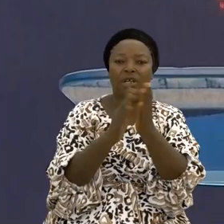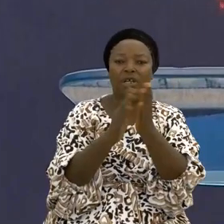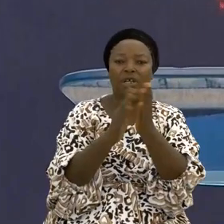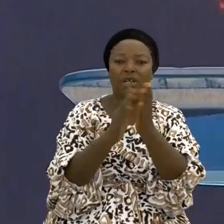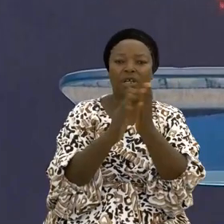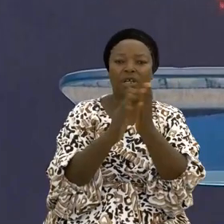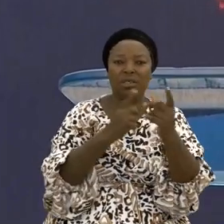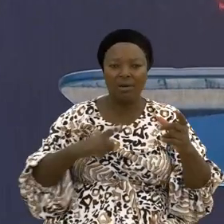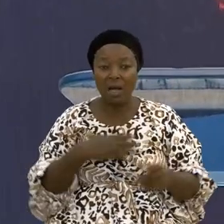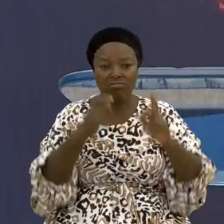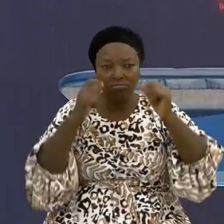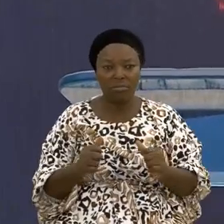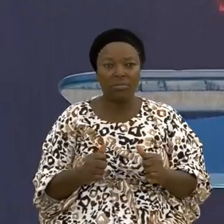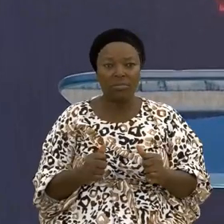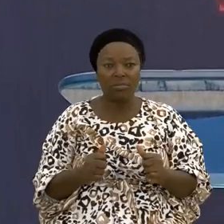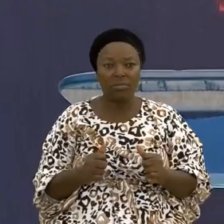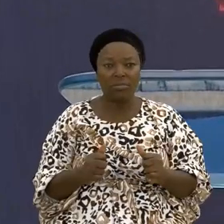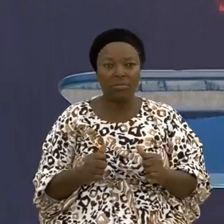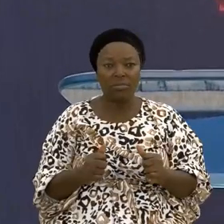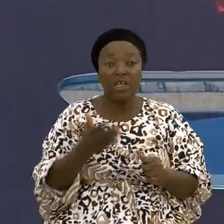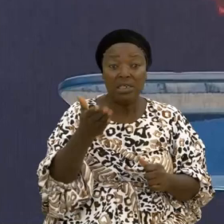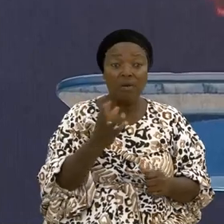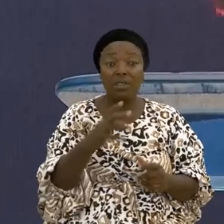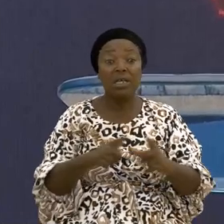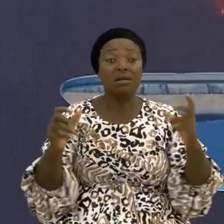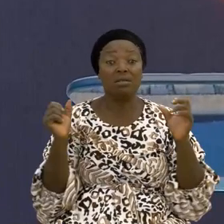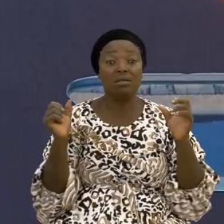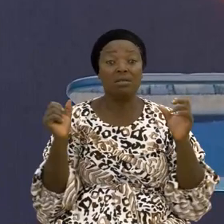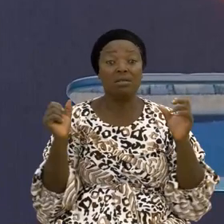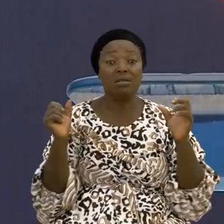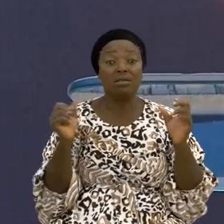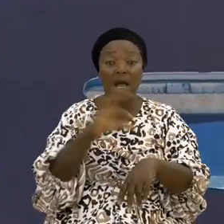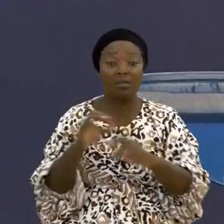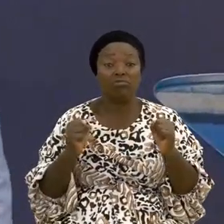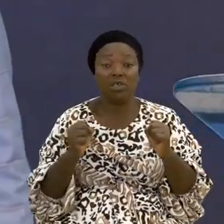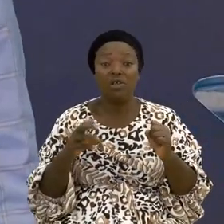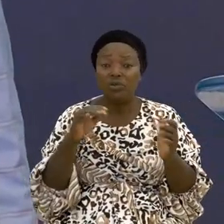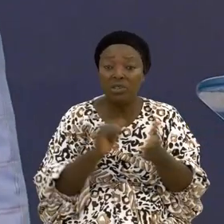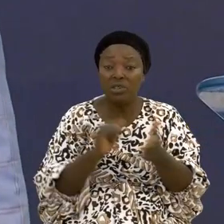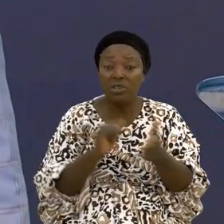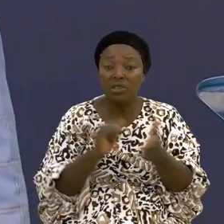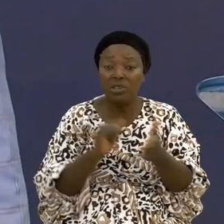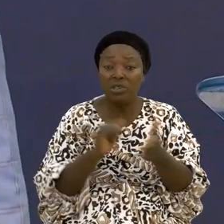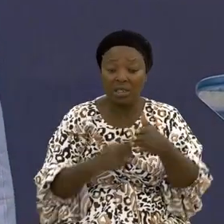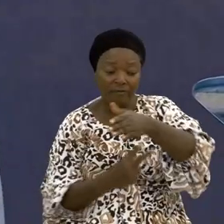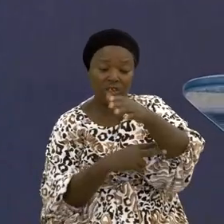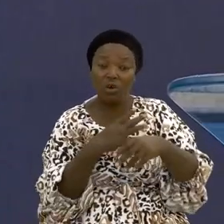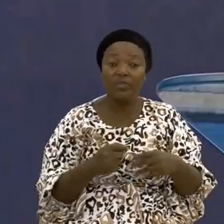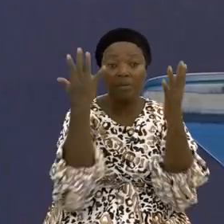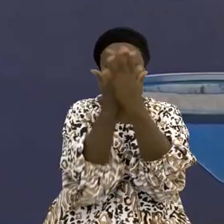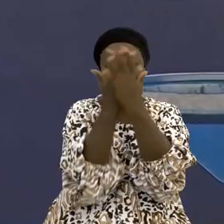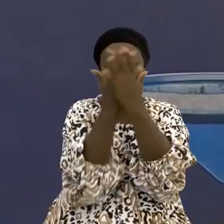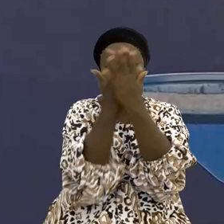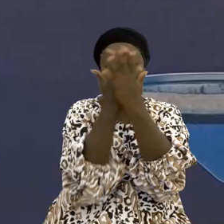suddenly there was a great earthquake, so that the foundations of the prison were